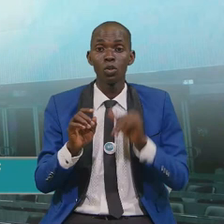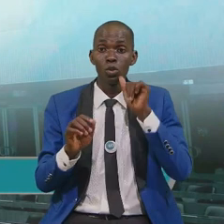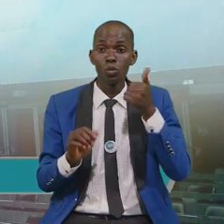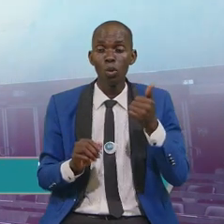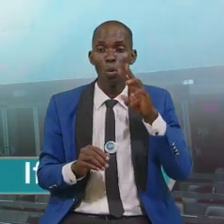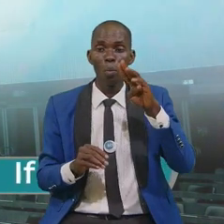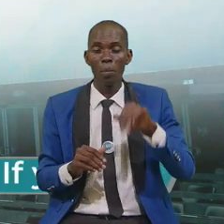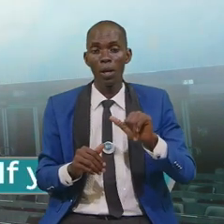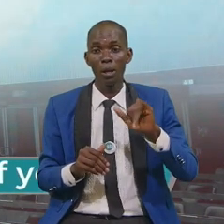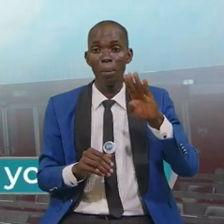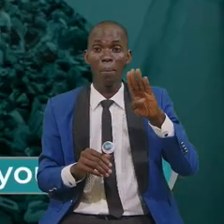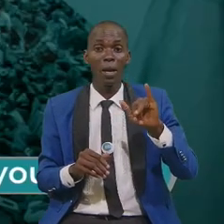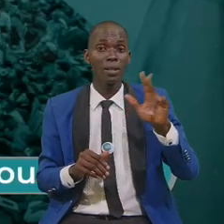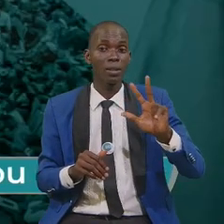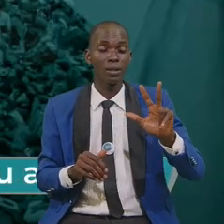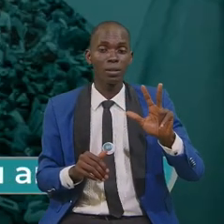for